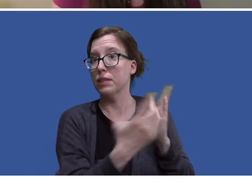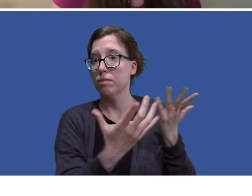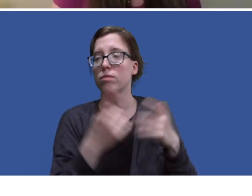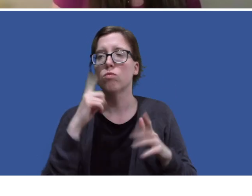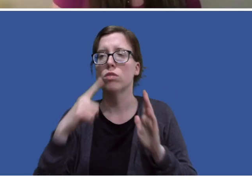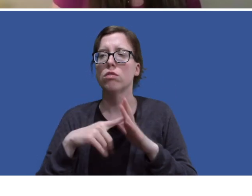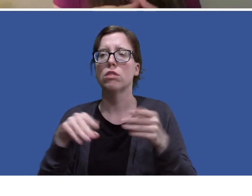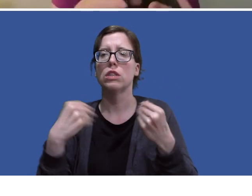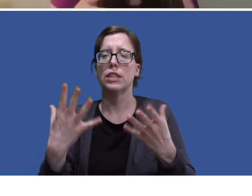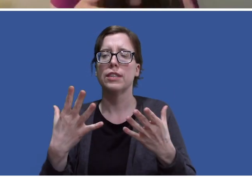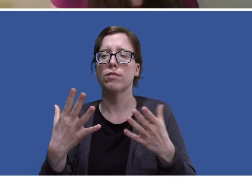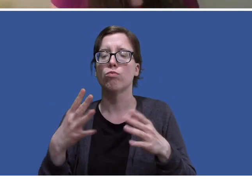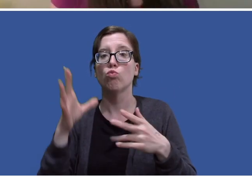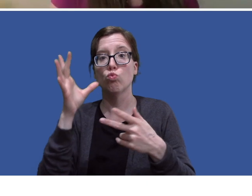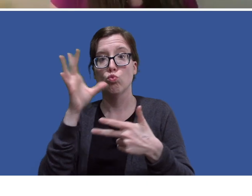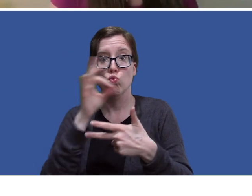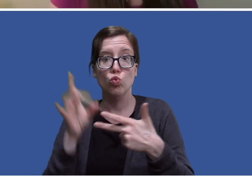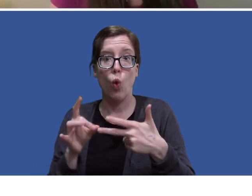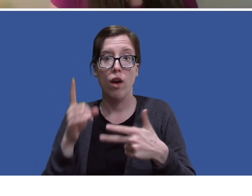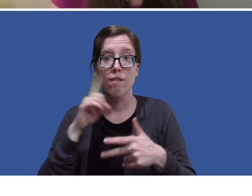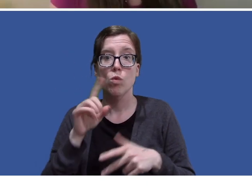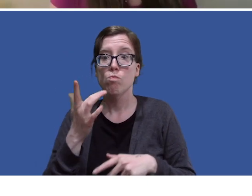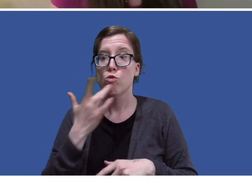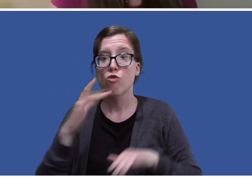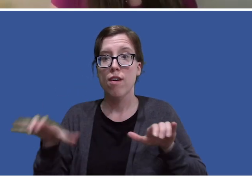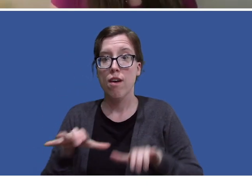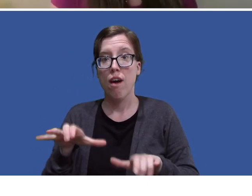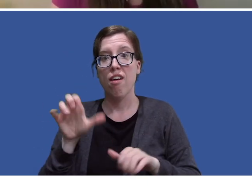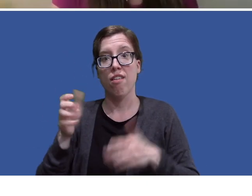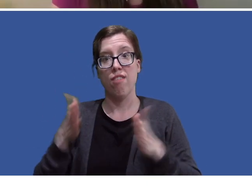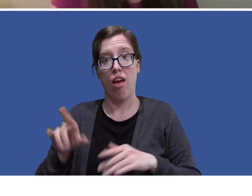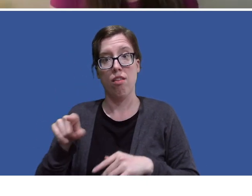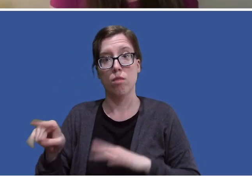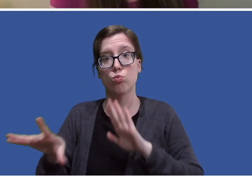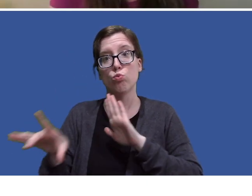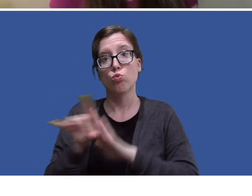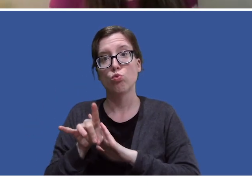to choose what they're going to do for a break or for a reward that day.